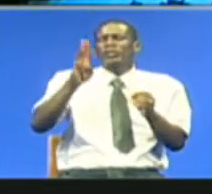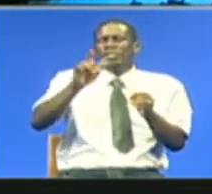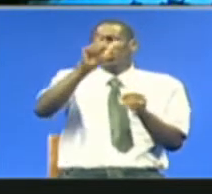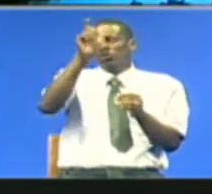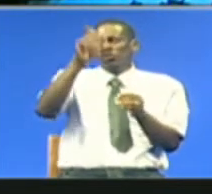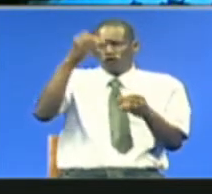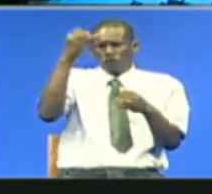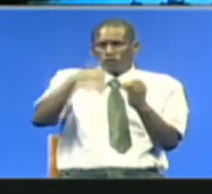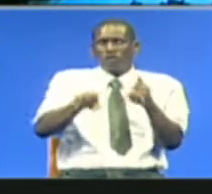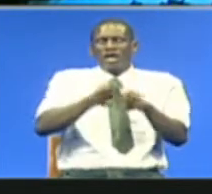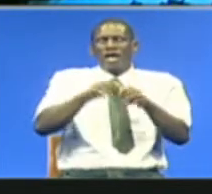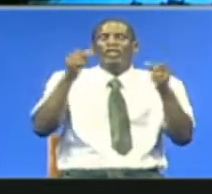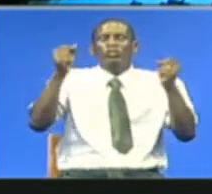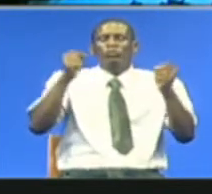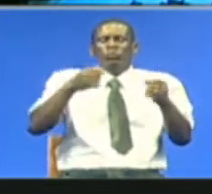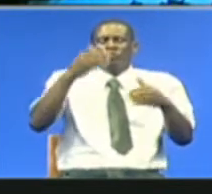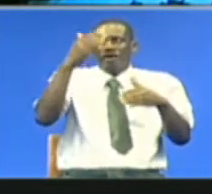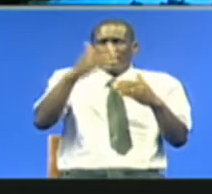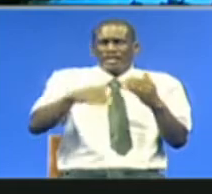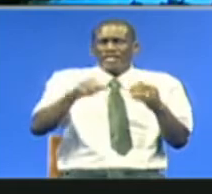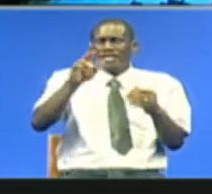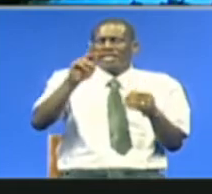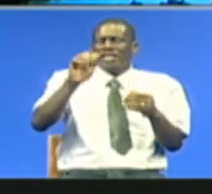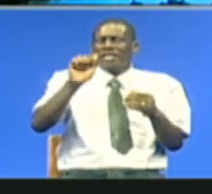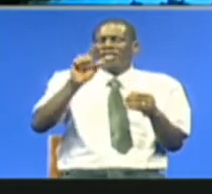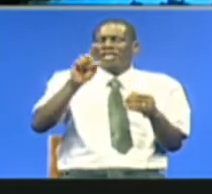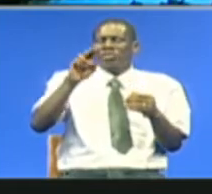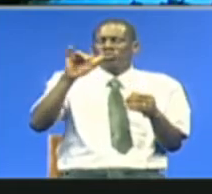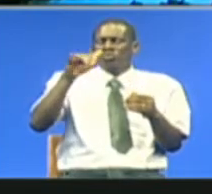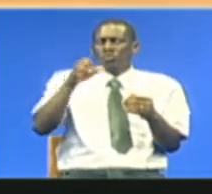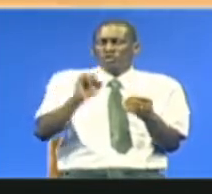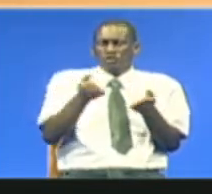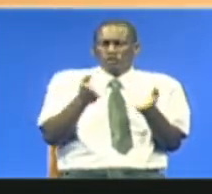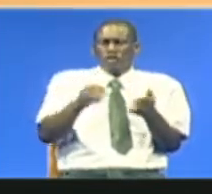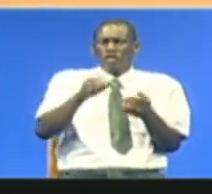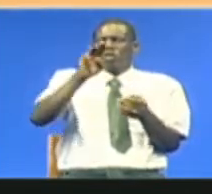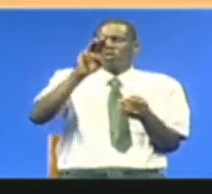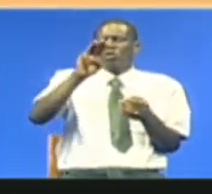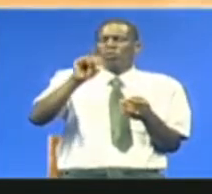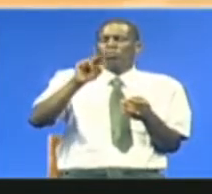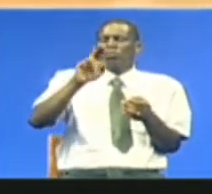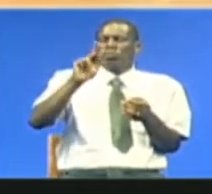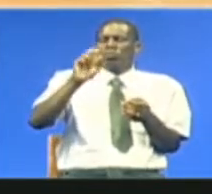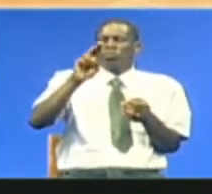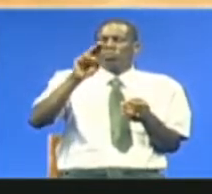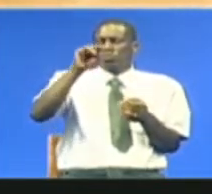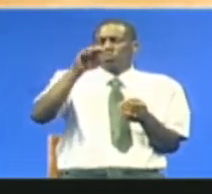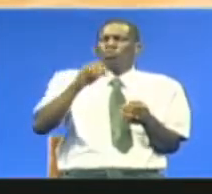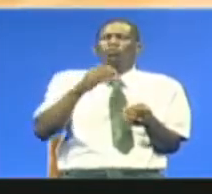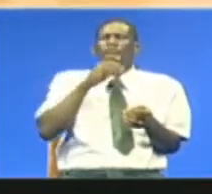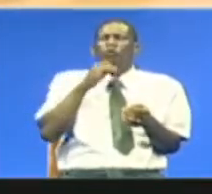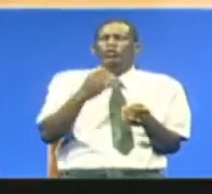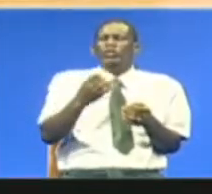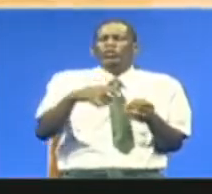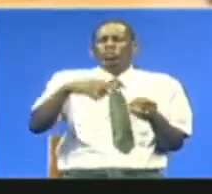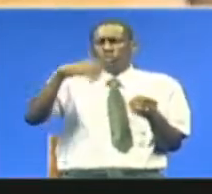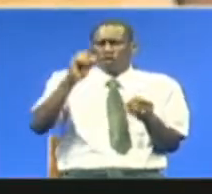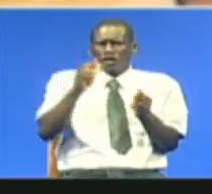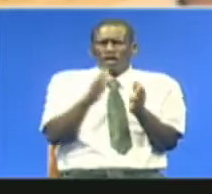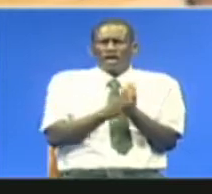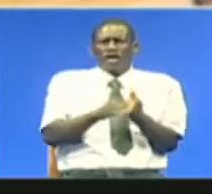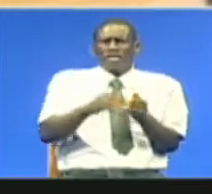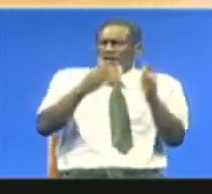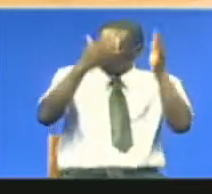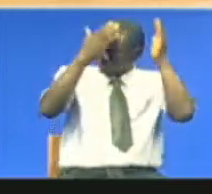the championship came to a close at the Kanduyi Stadium. That was today. Mukumu Boys won 2-0 against Lugari Blue Saints, while Bishop Njenga saw off